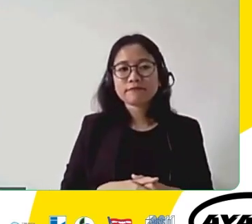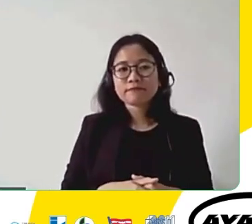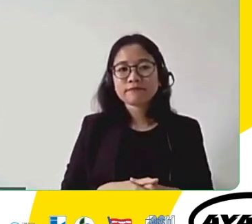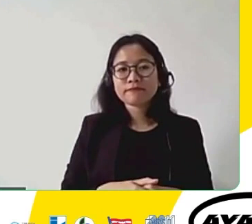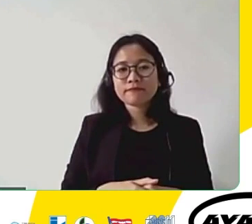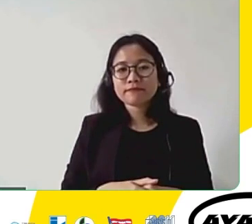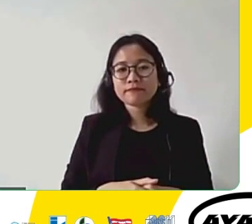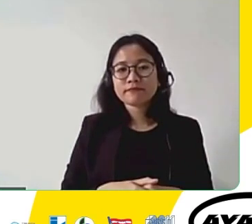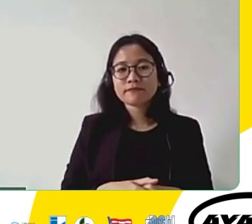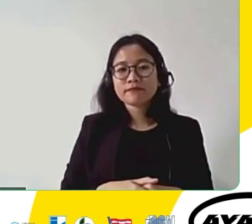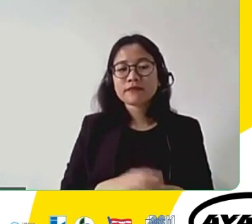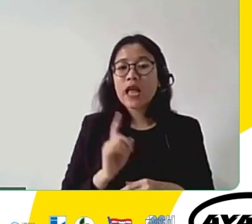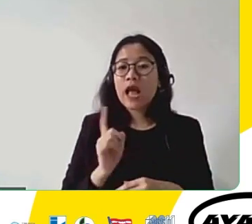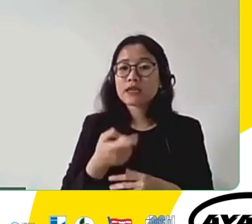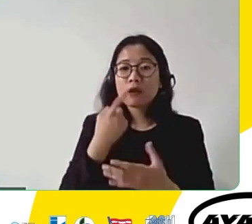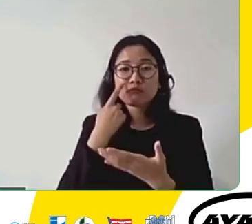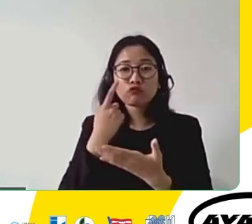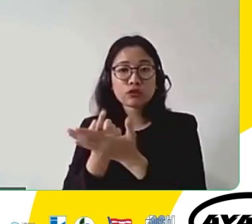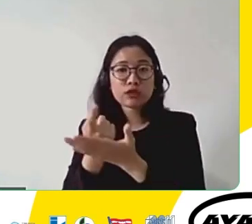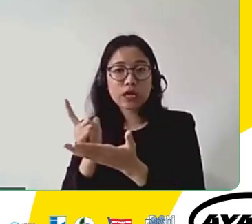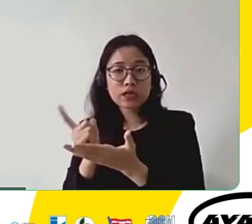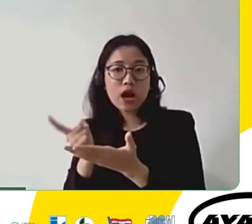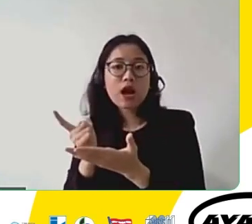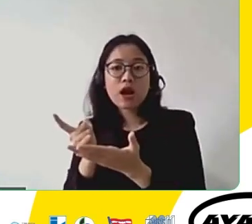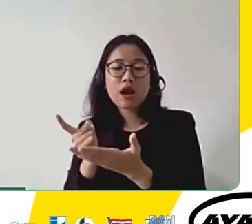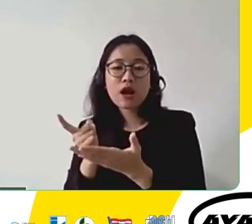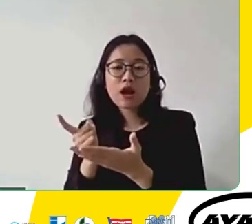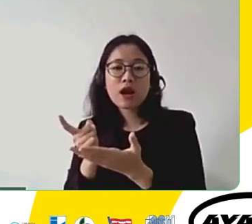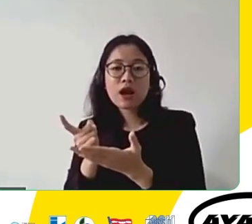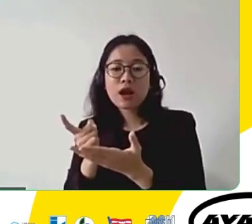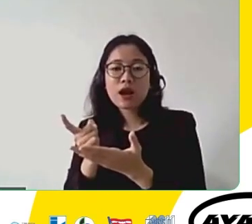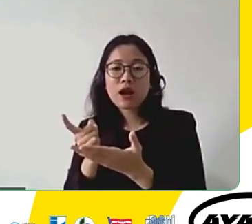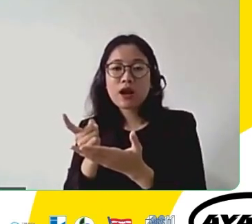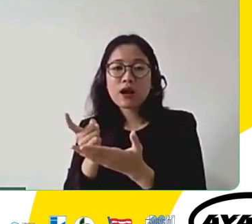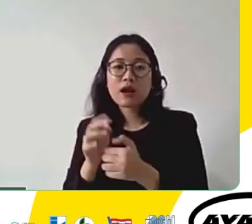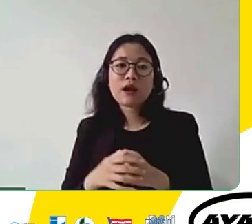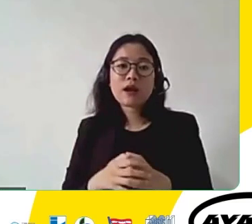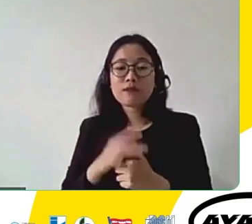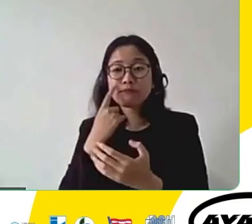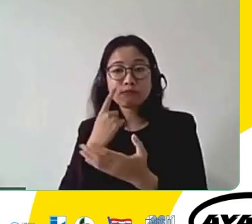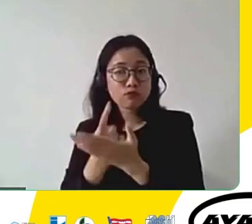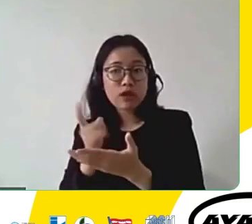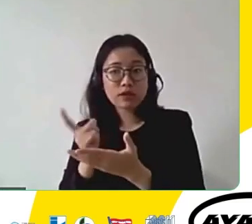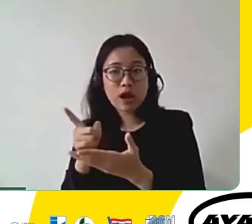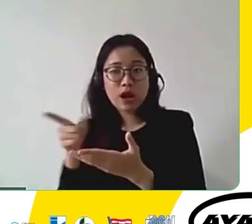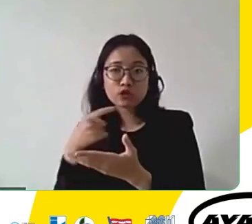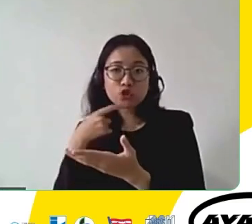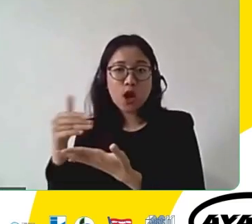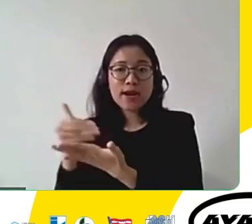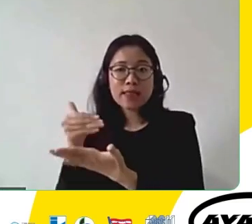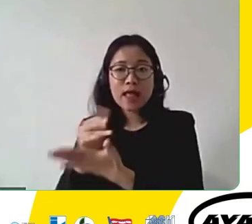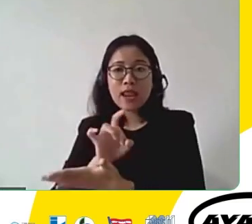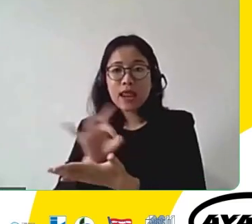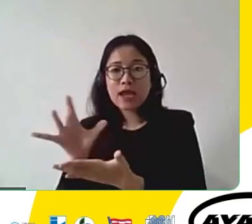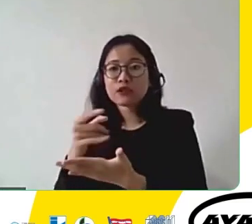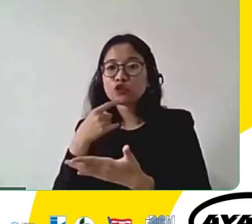evidence the association between PM 2.5 with asthma and abnormal lung function we found in